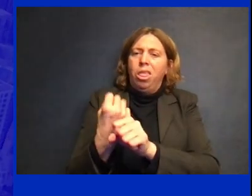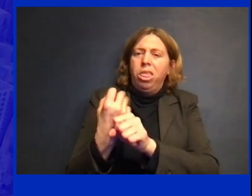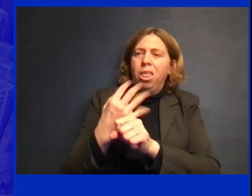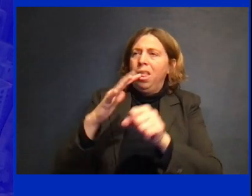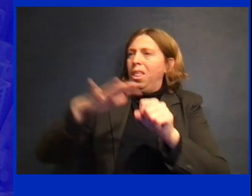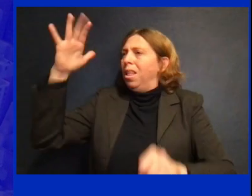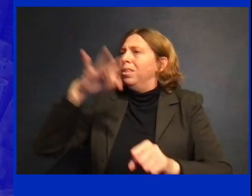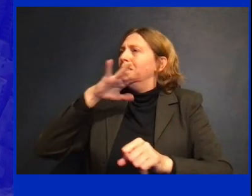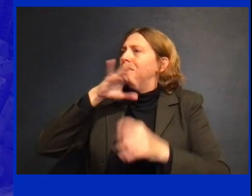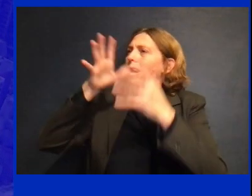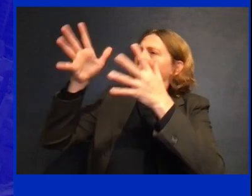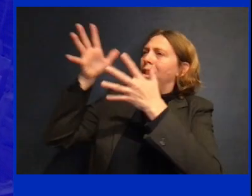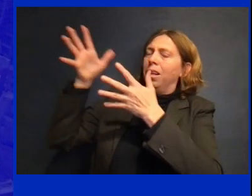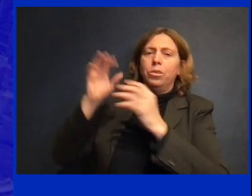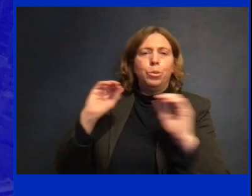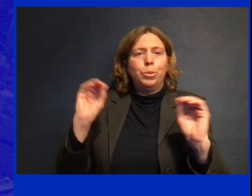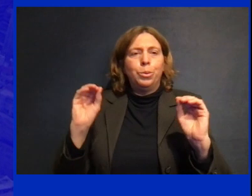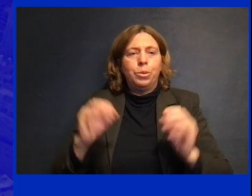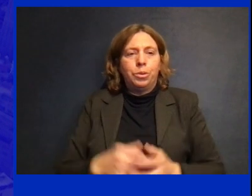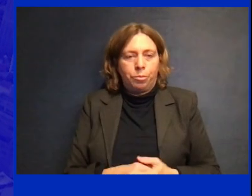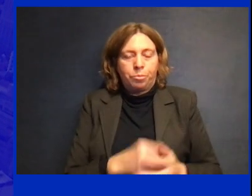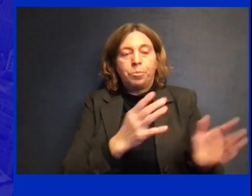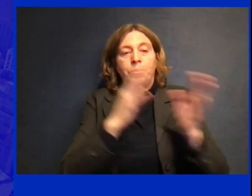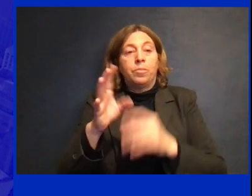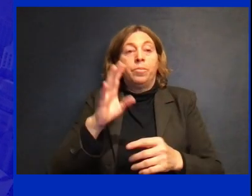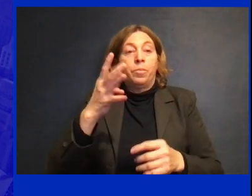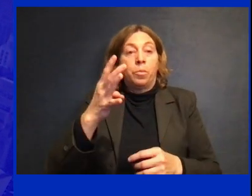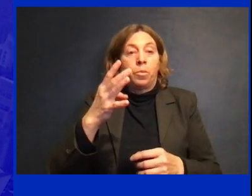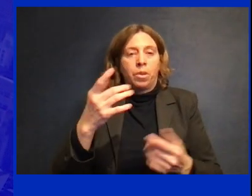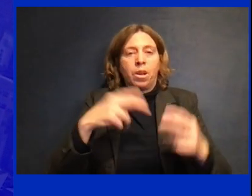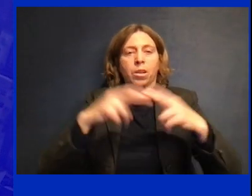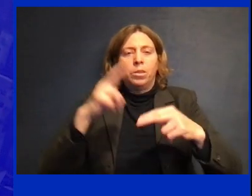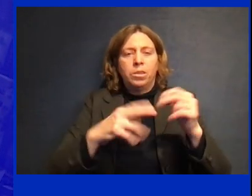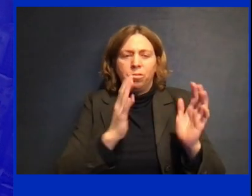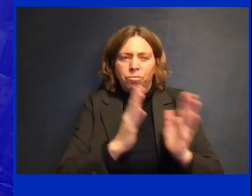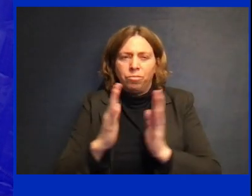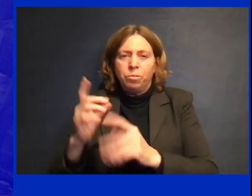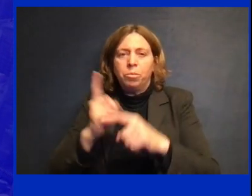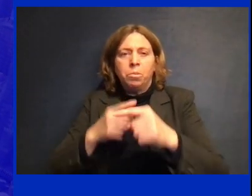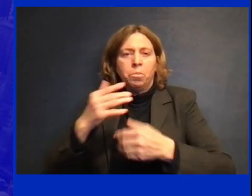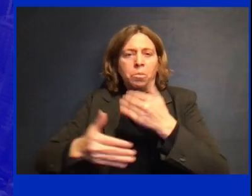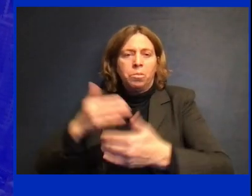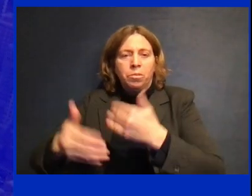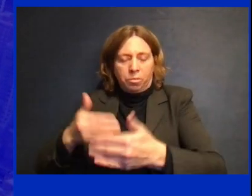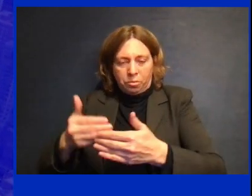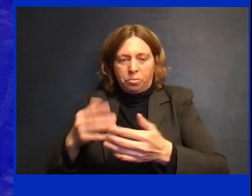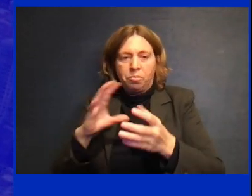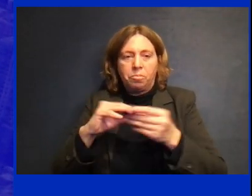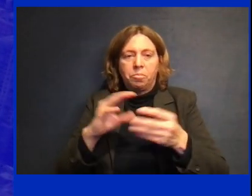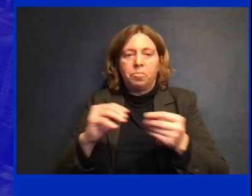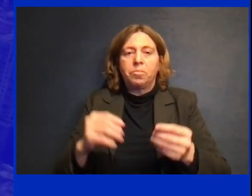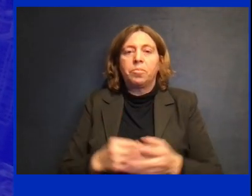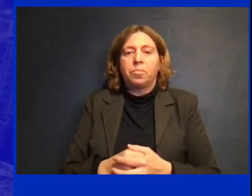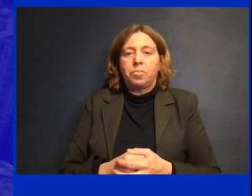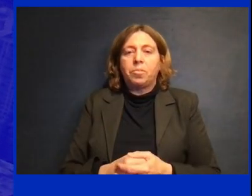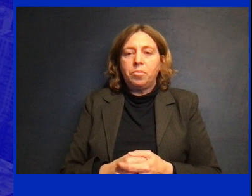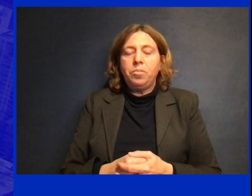In this next section, we will provide an overview of the project phasing as well as the construction process.